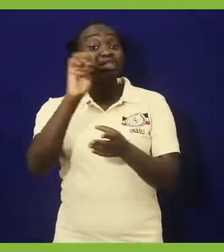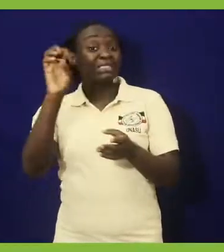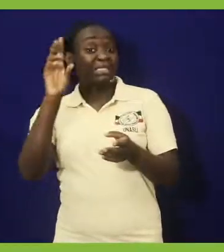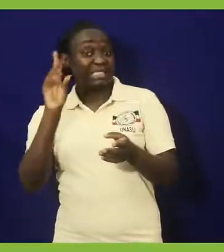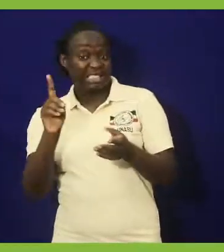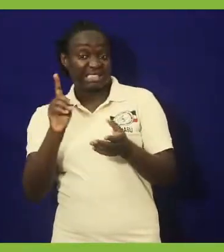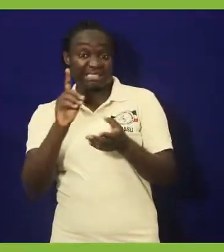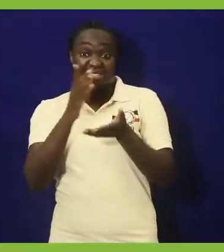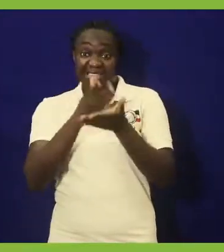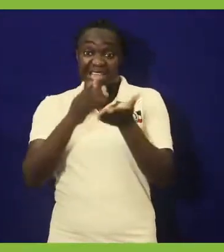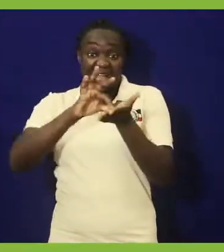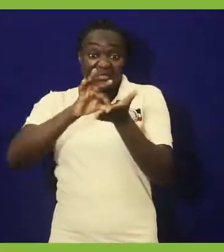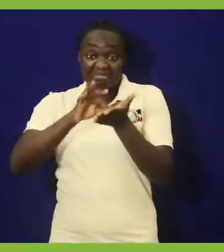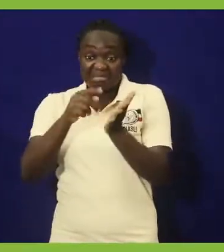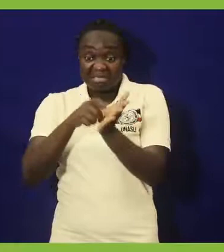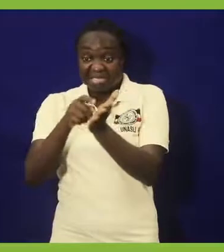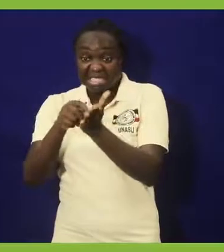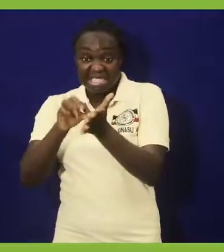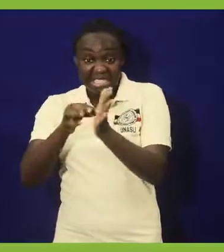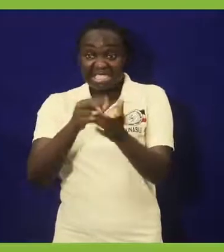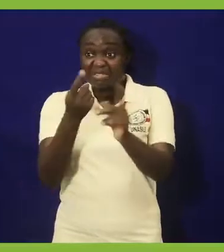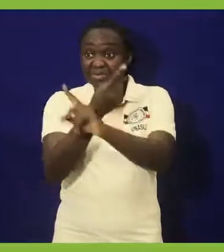we eat as food.